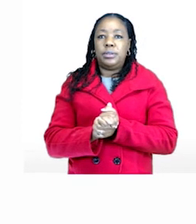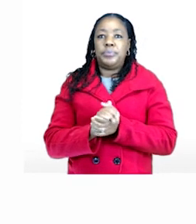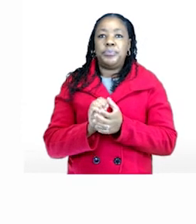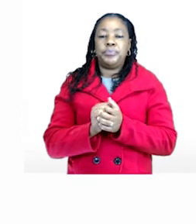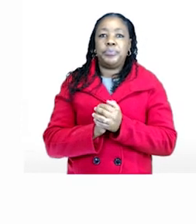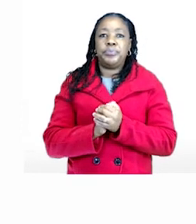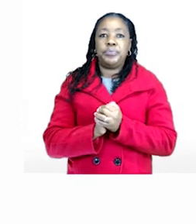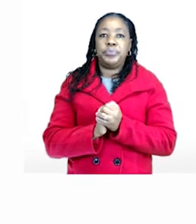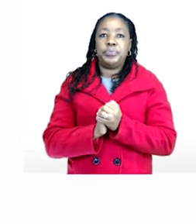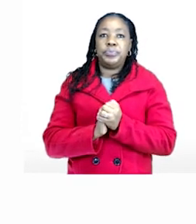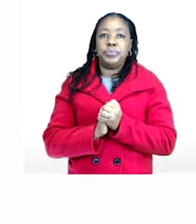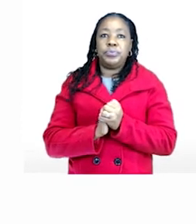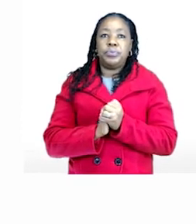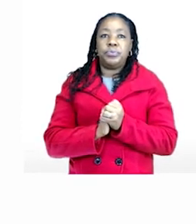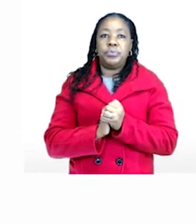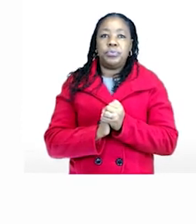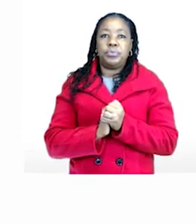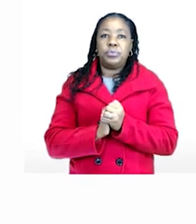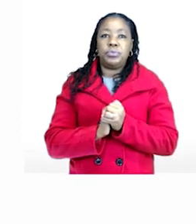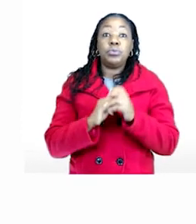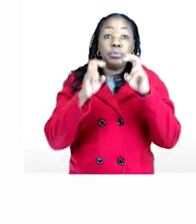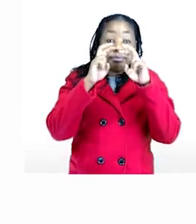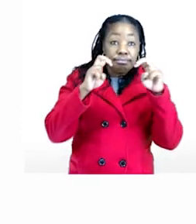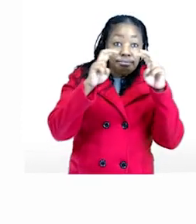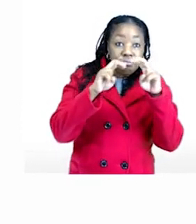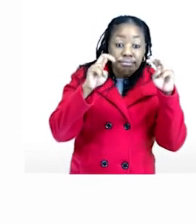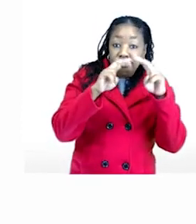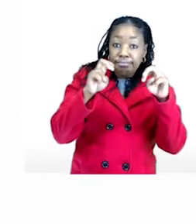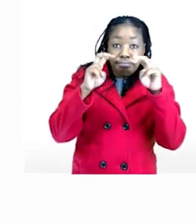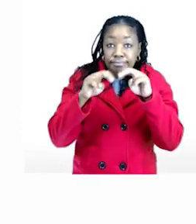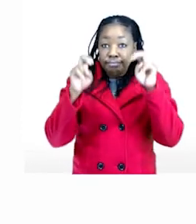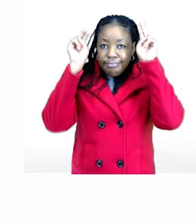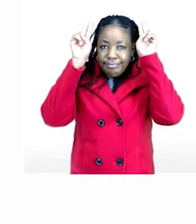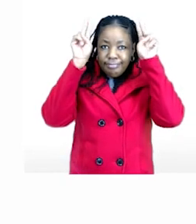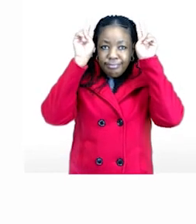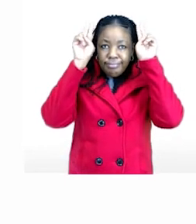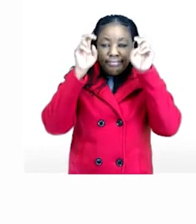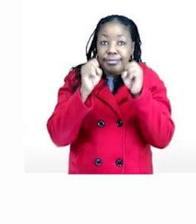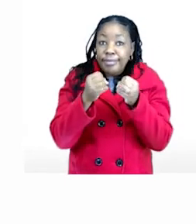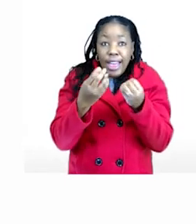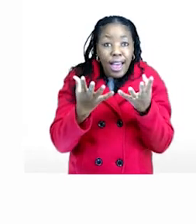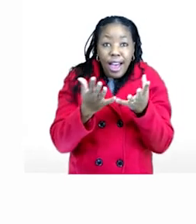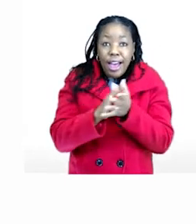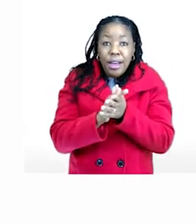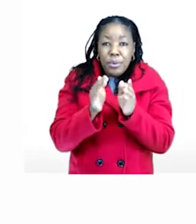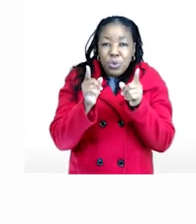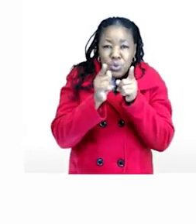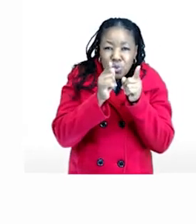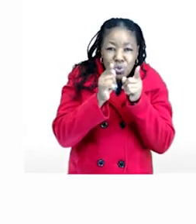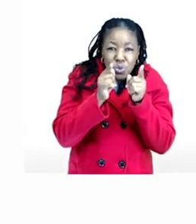picture. Let's try to find how many bunnies are hiding in this